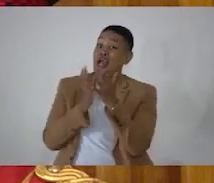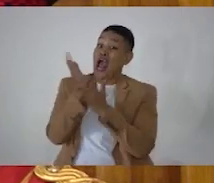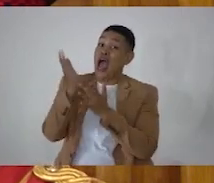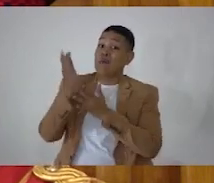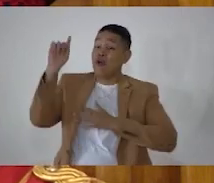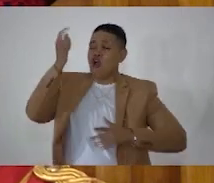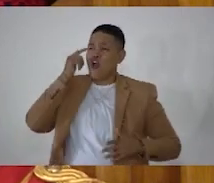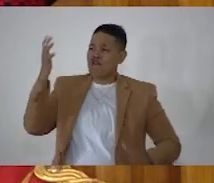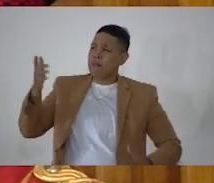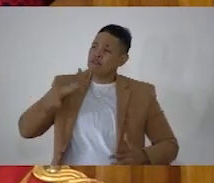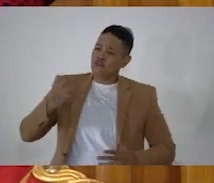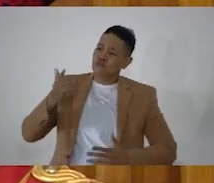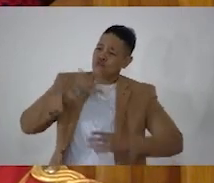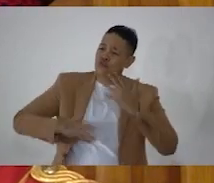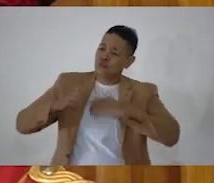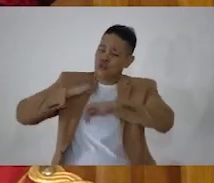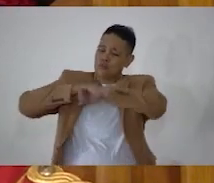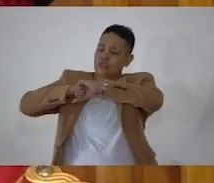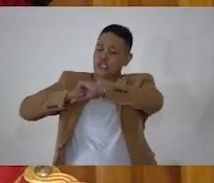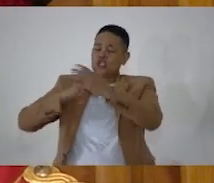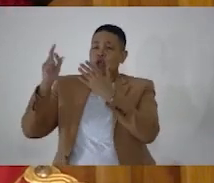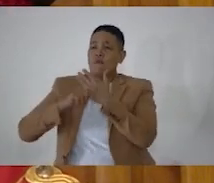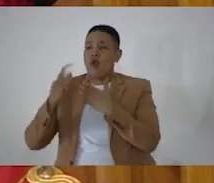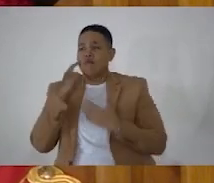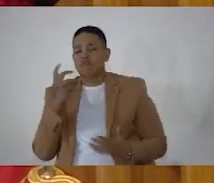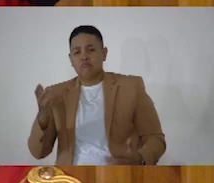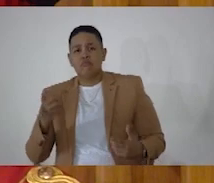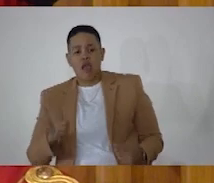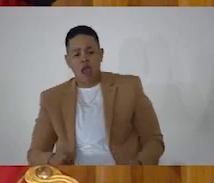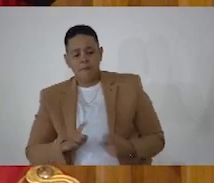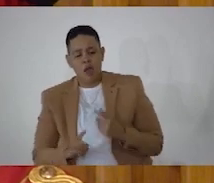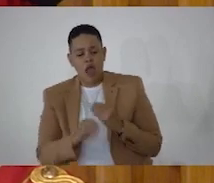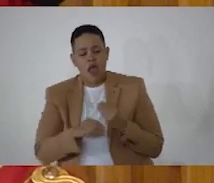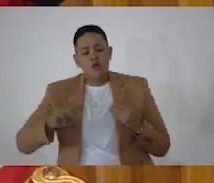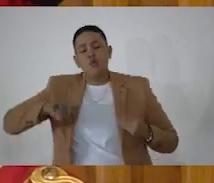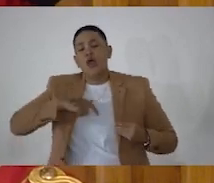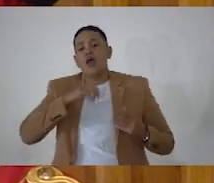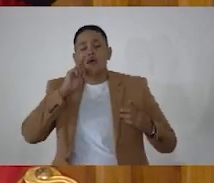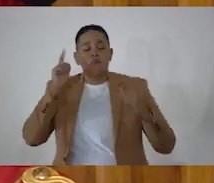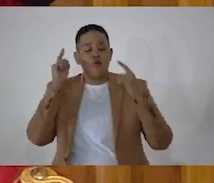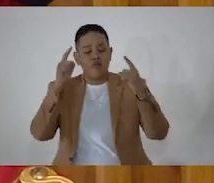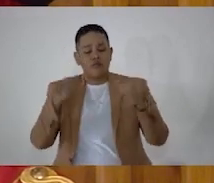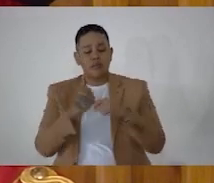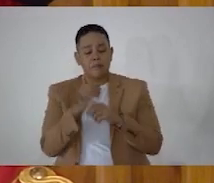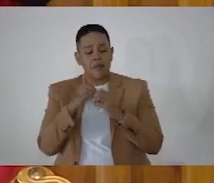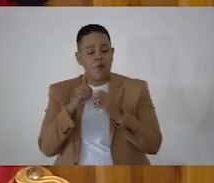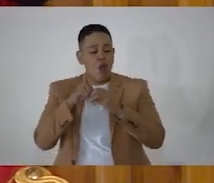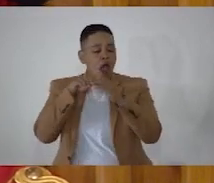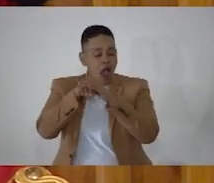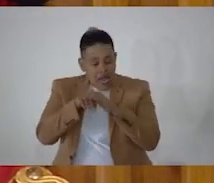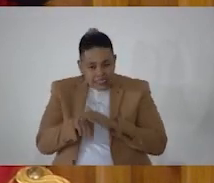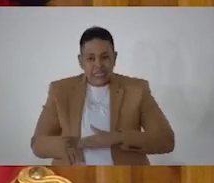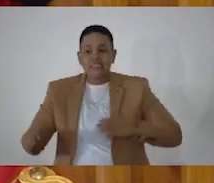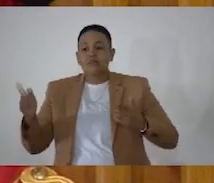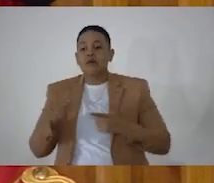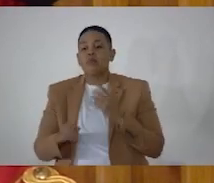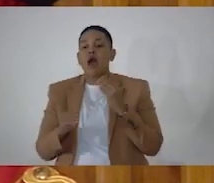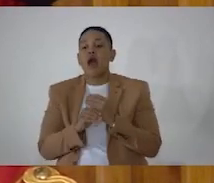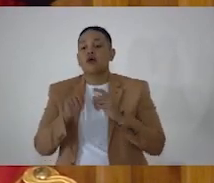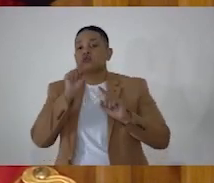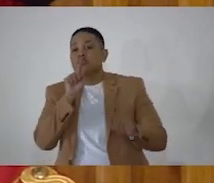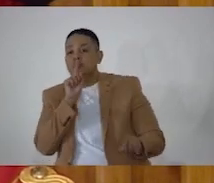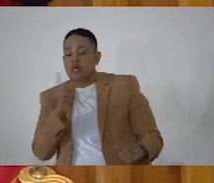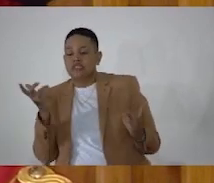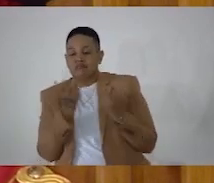the government's social protection program, and we are moving to make it more accessible and